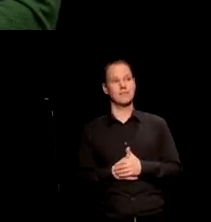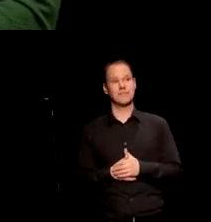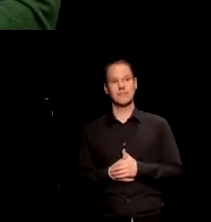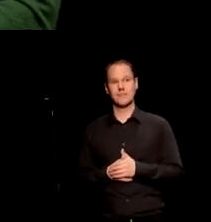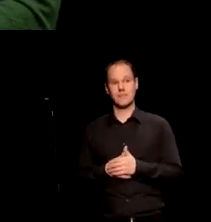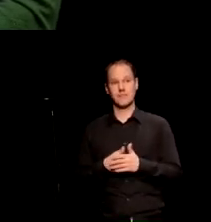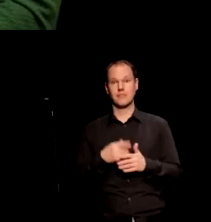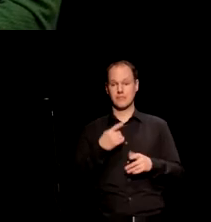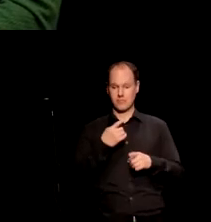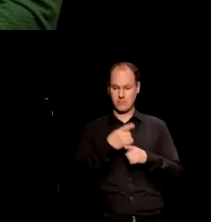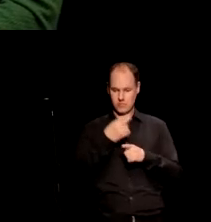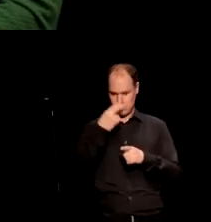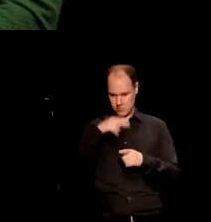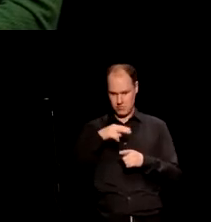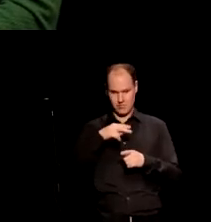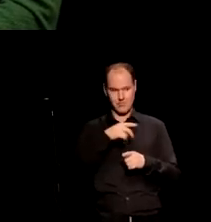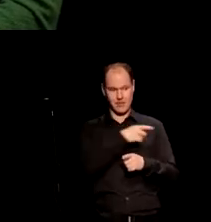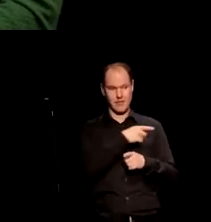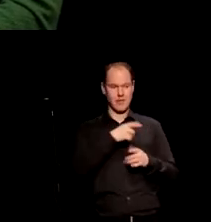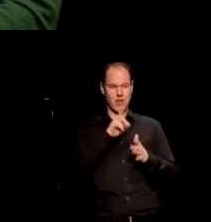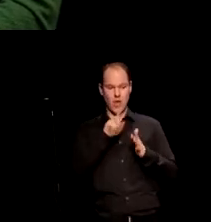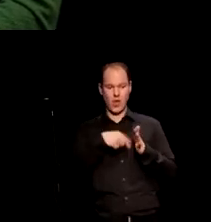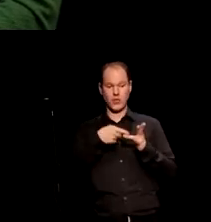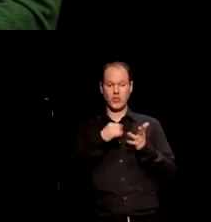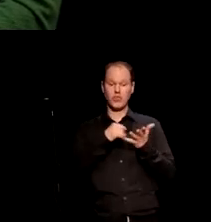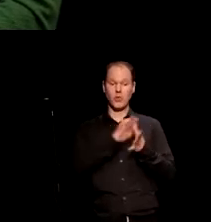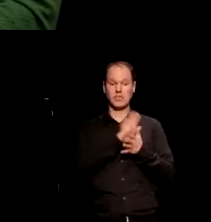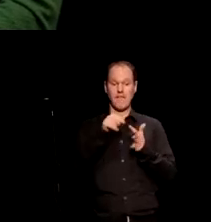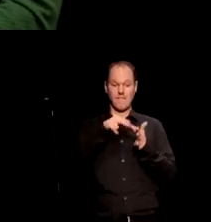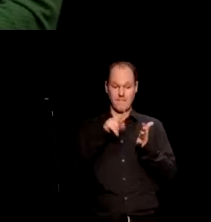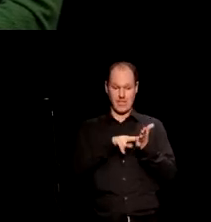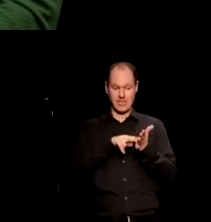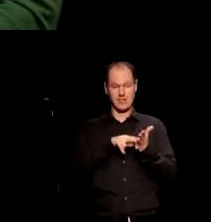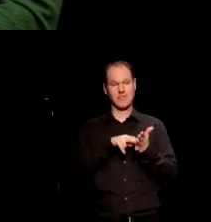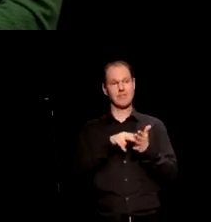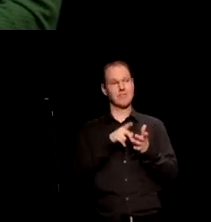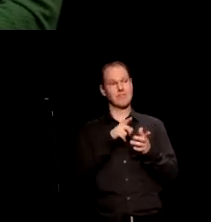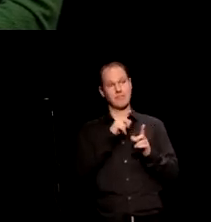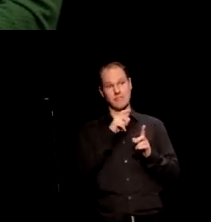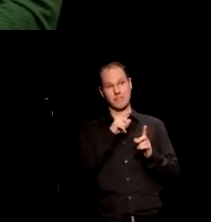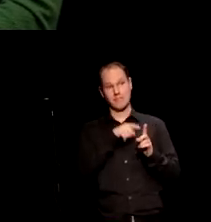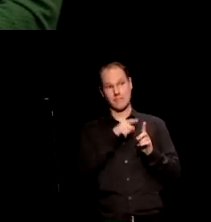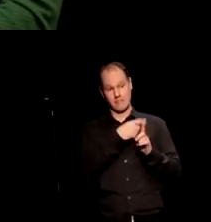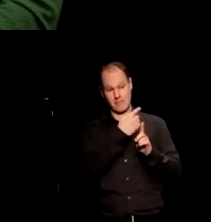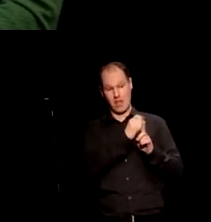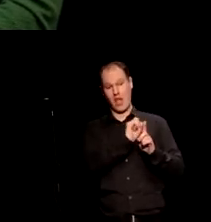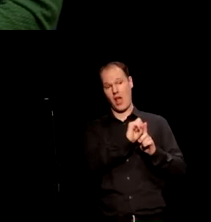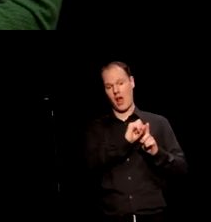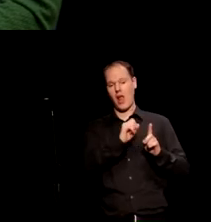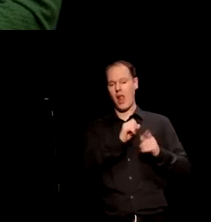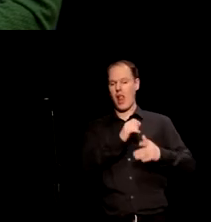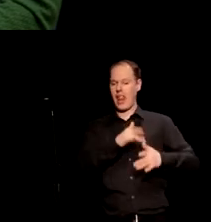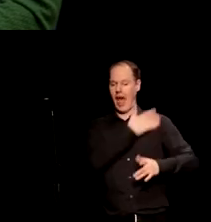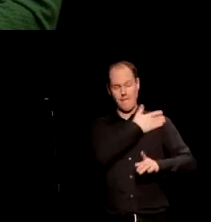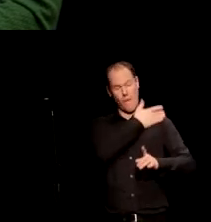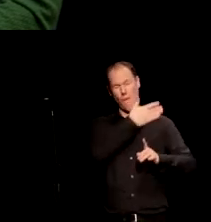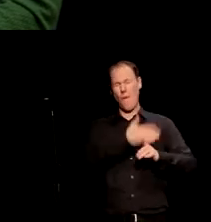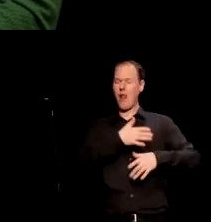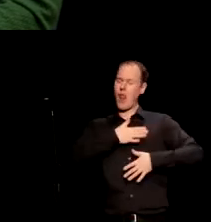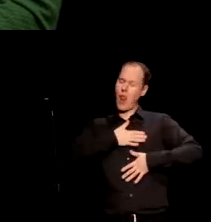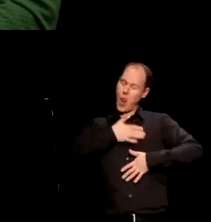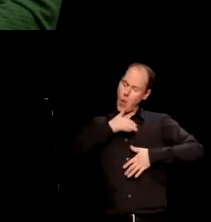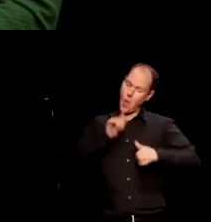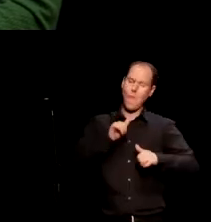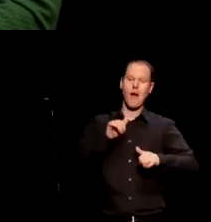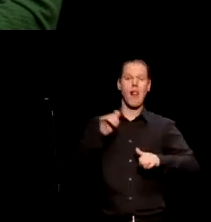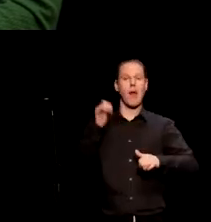the name Josephine Melville on purpose. She lived her life loving black theatre and working hard for